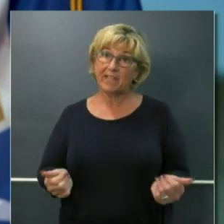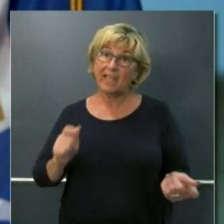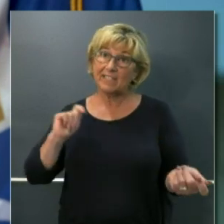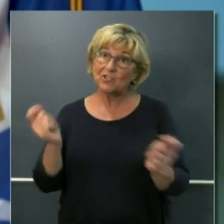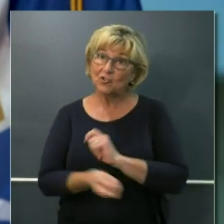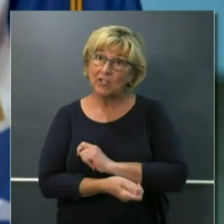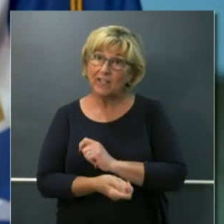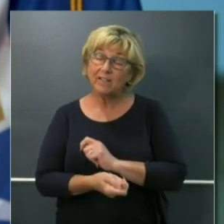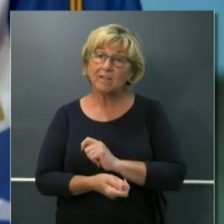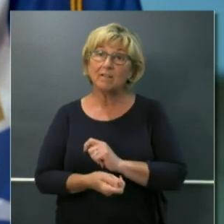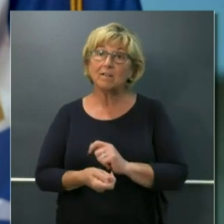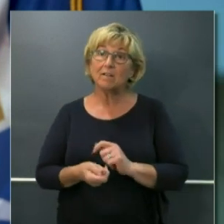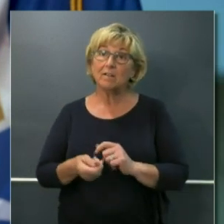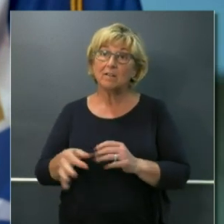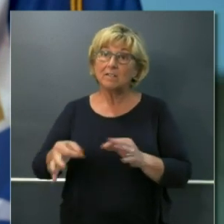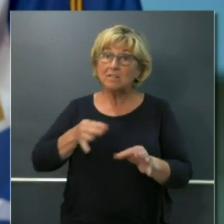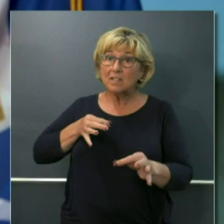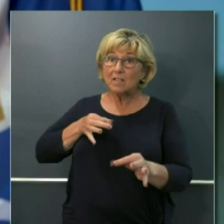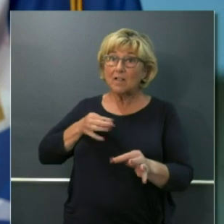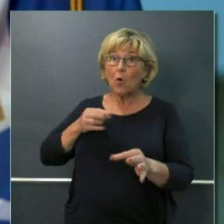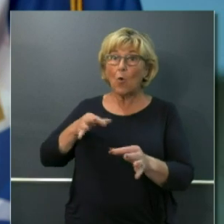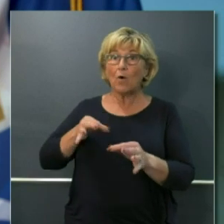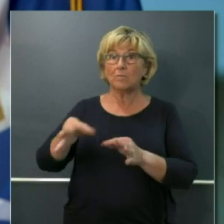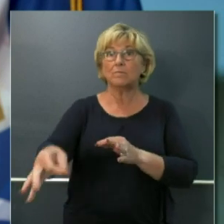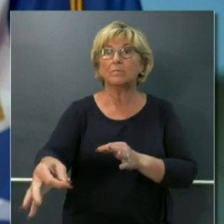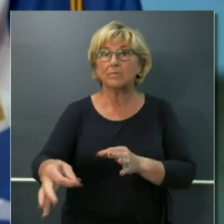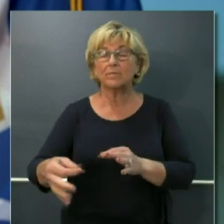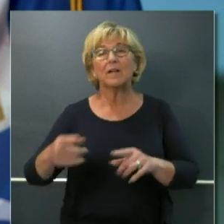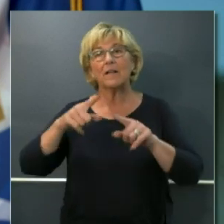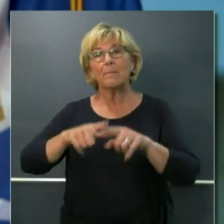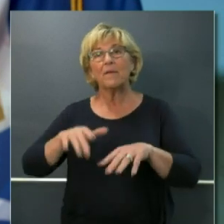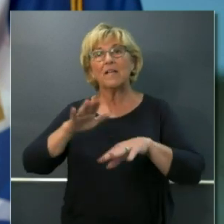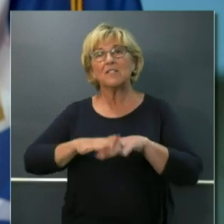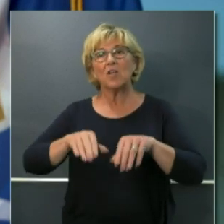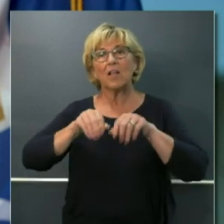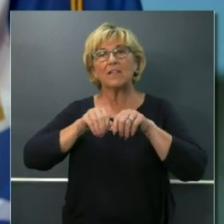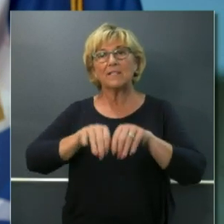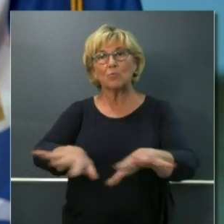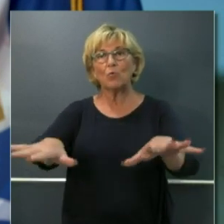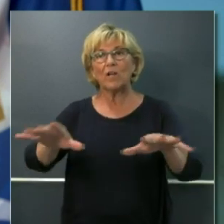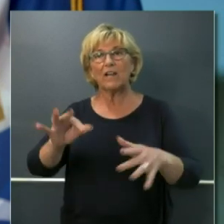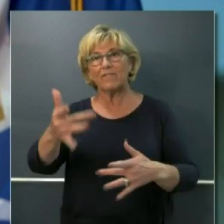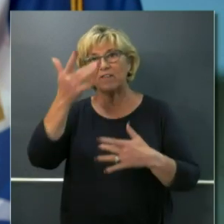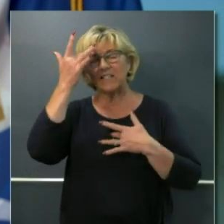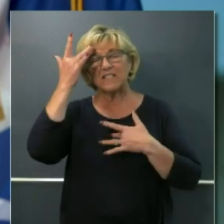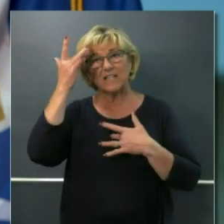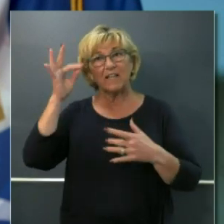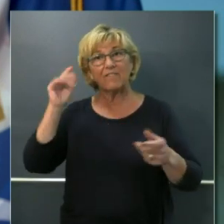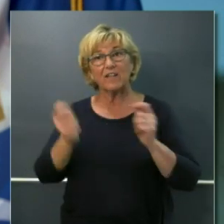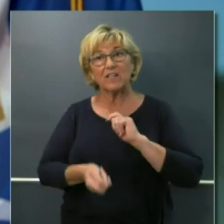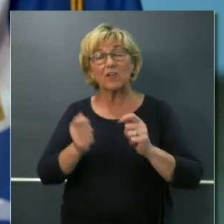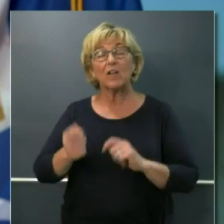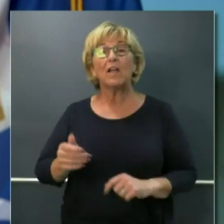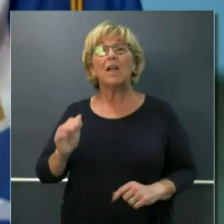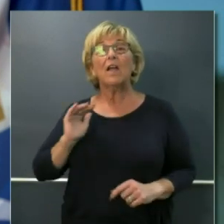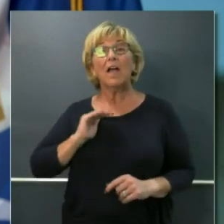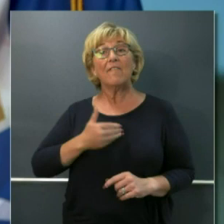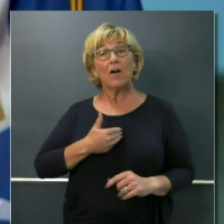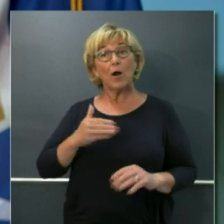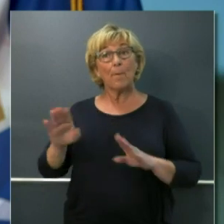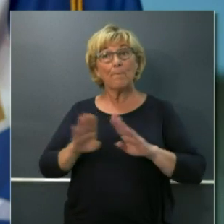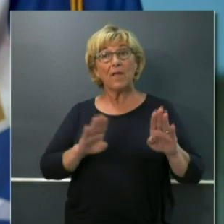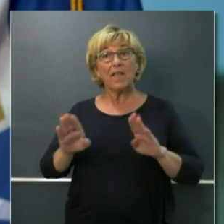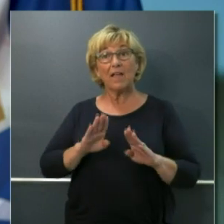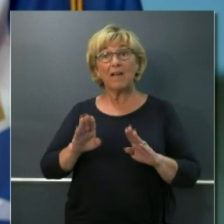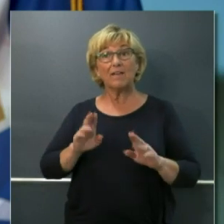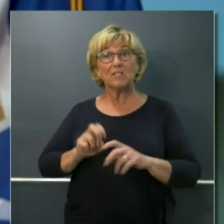change if the data changes, if the health prevalence and the spread of the disease changes, if our behavior radically changes